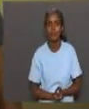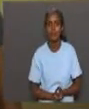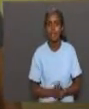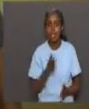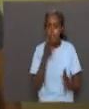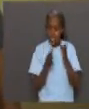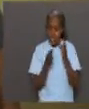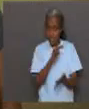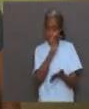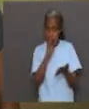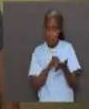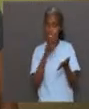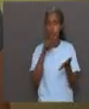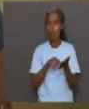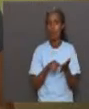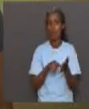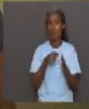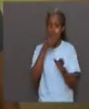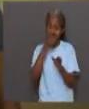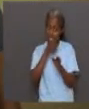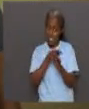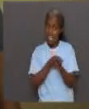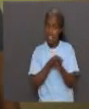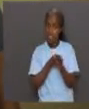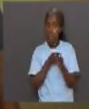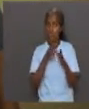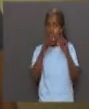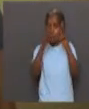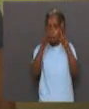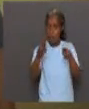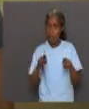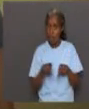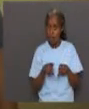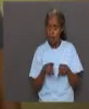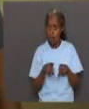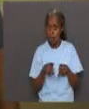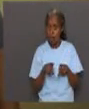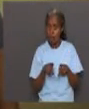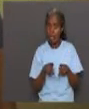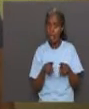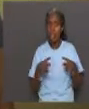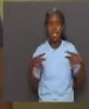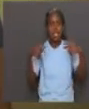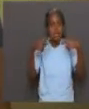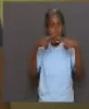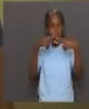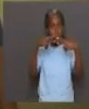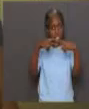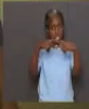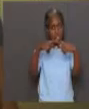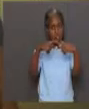If the midpoints of the sides of a parallelogram are the vertices of